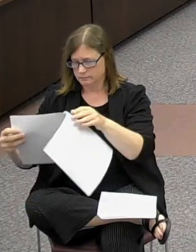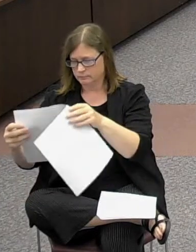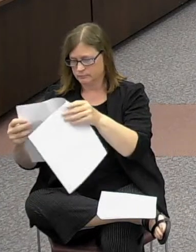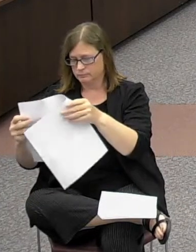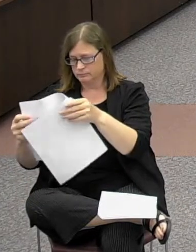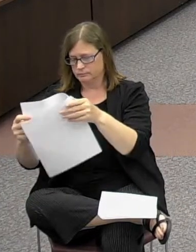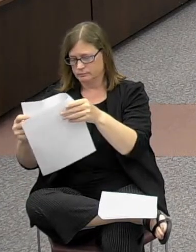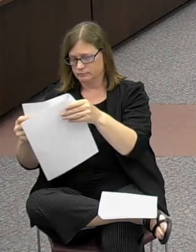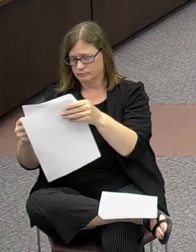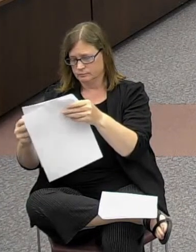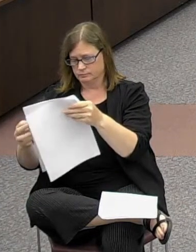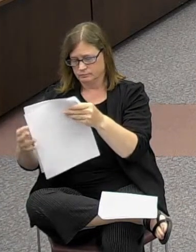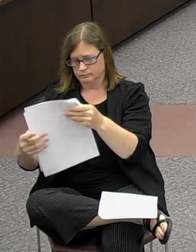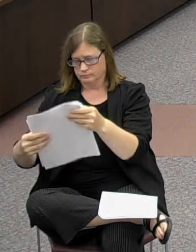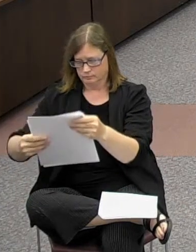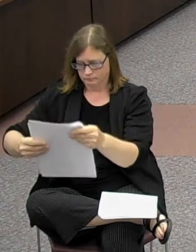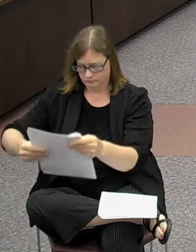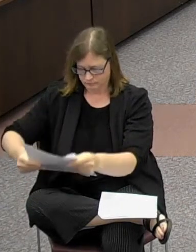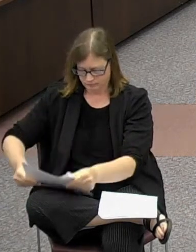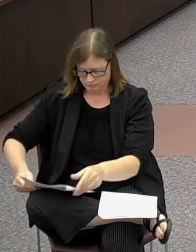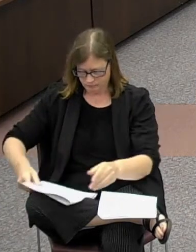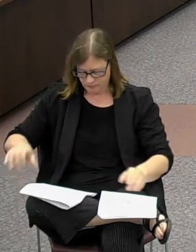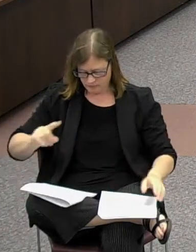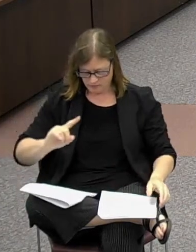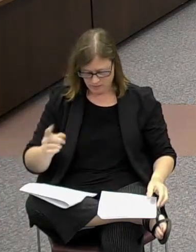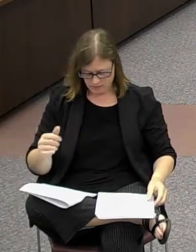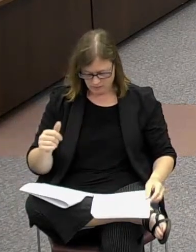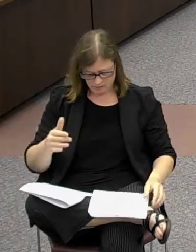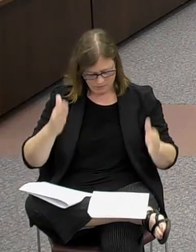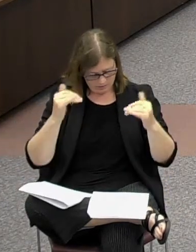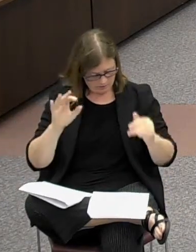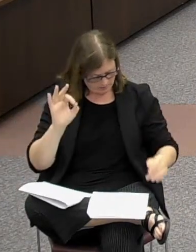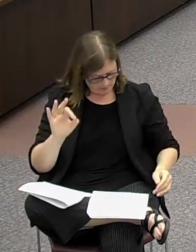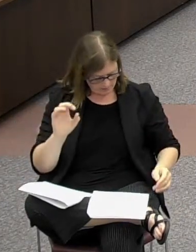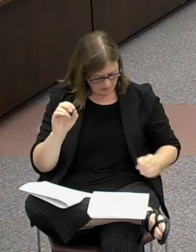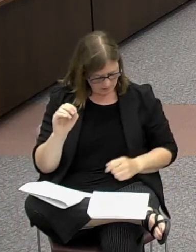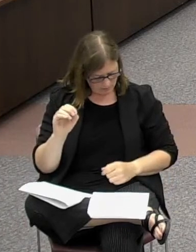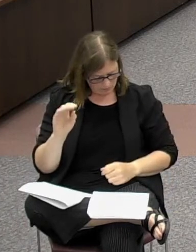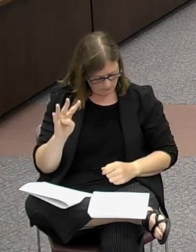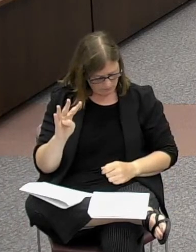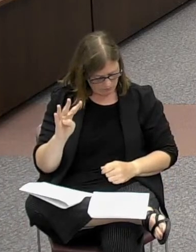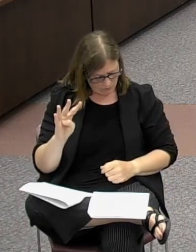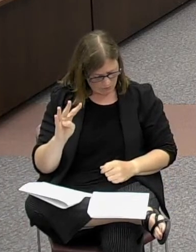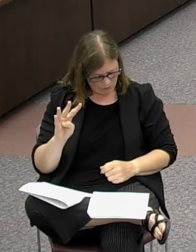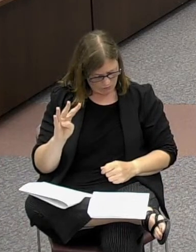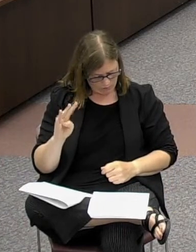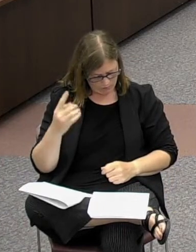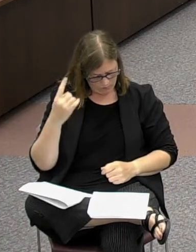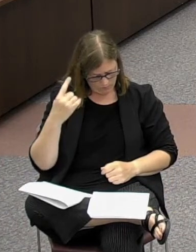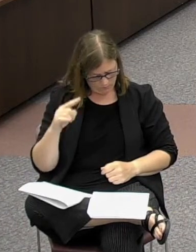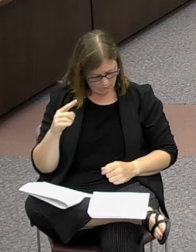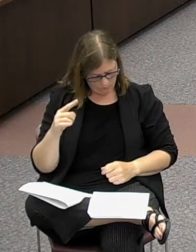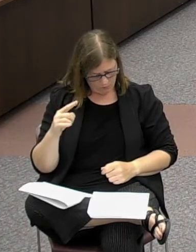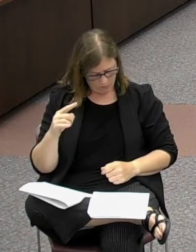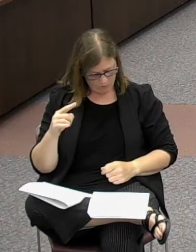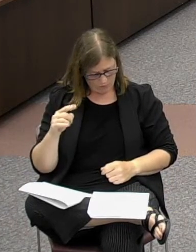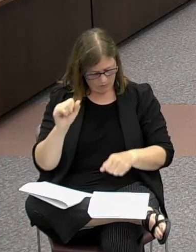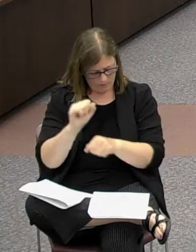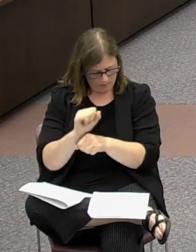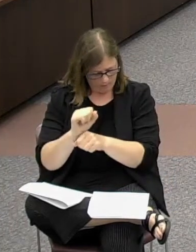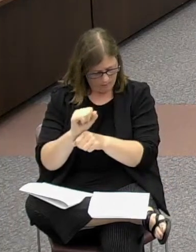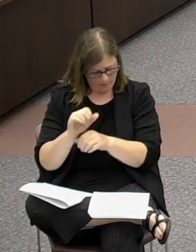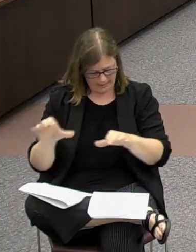Okay, so that's it for Curriculum and Technology Committee. So we'll move on to item 9, for Action Personnel Policy and Administration. Ms. Roach. Thanks,